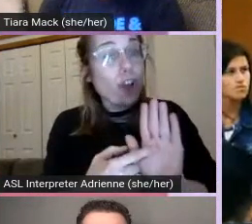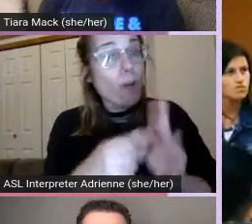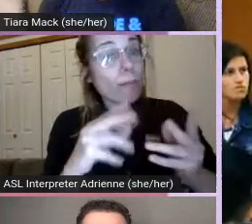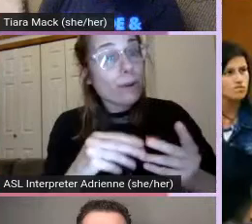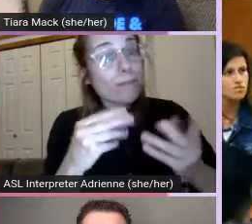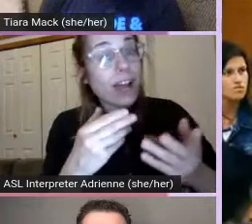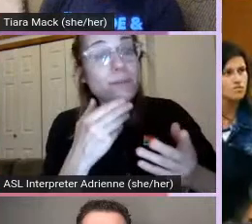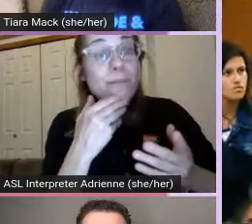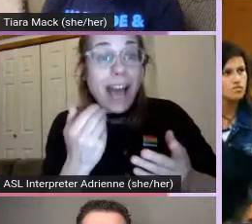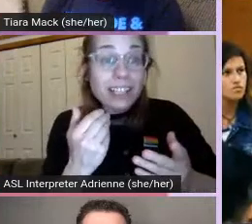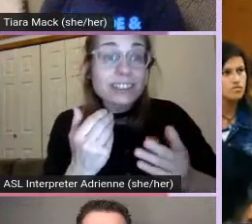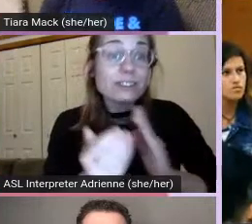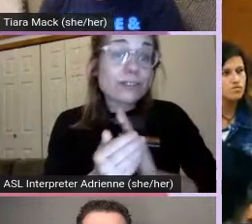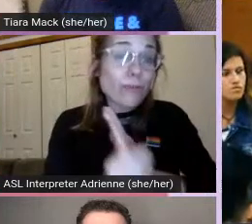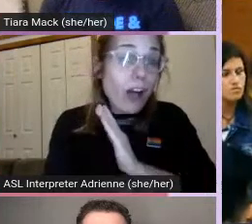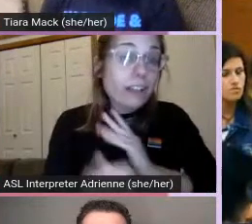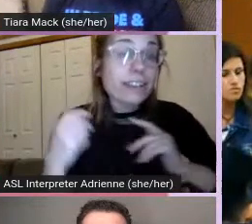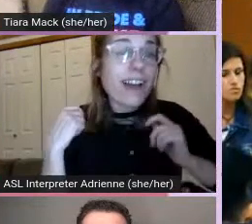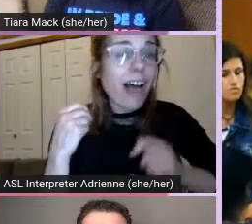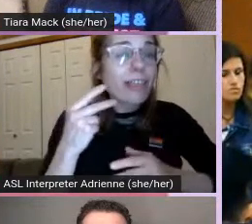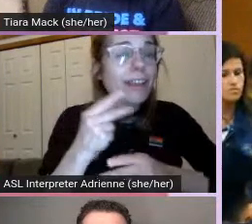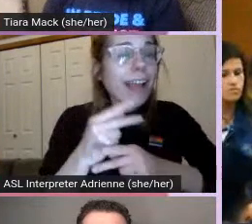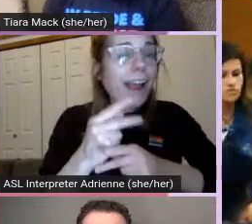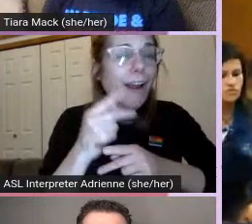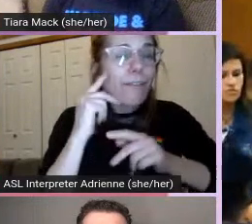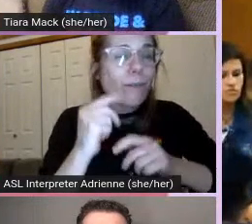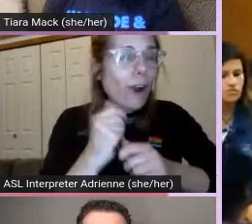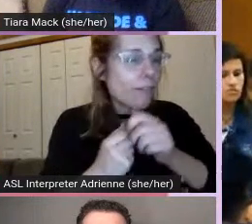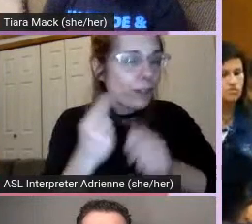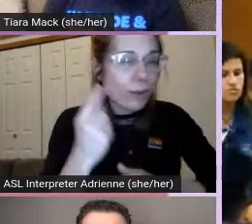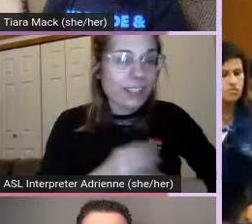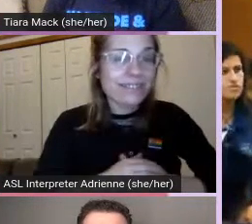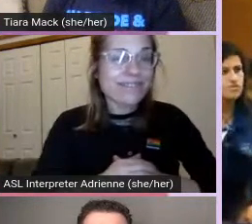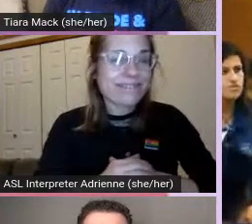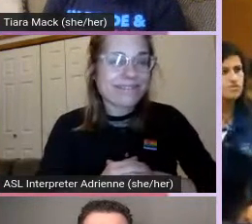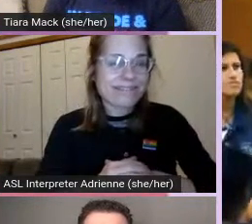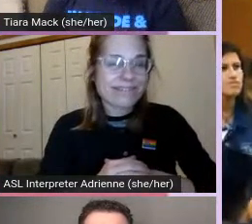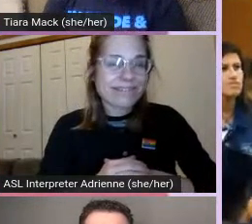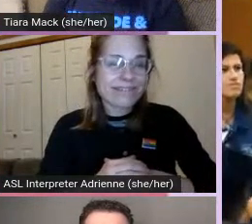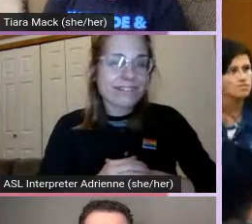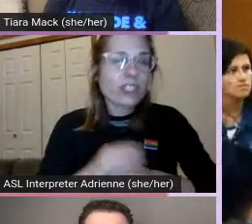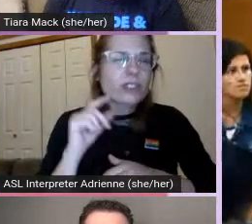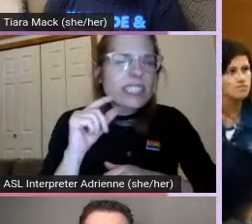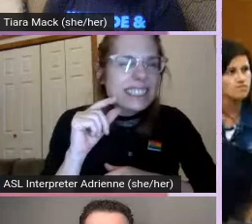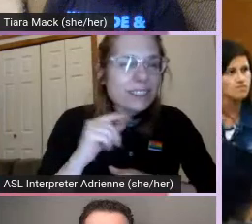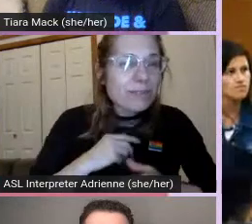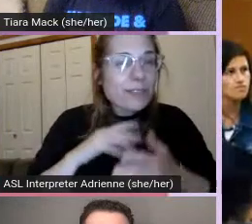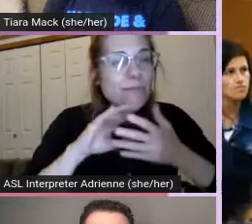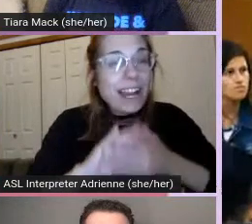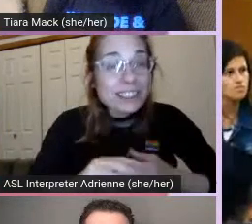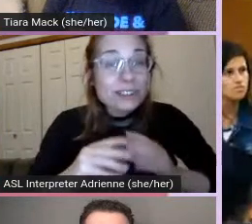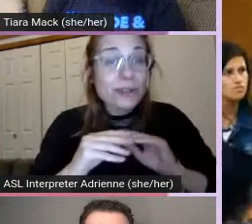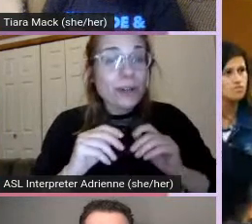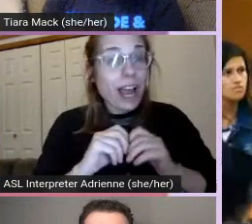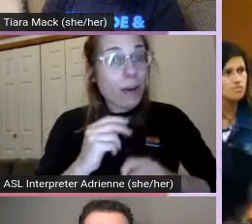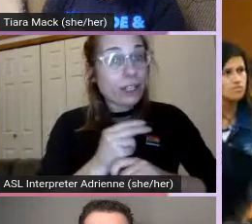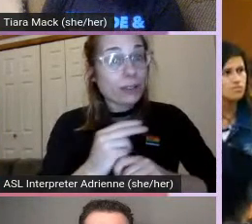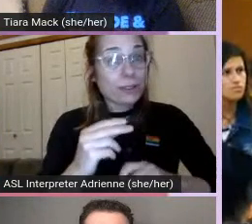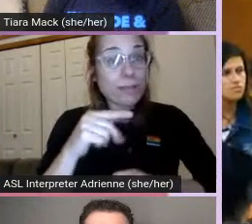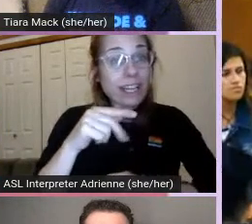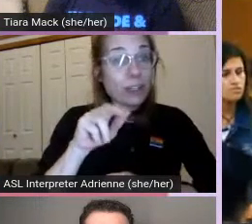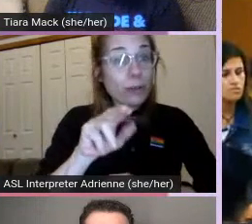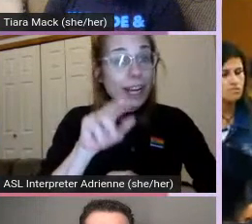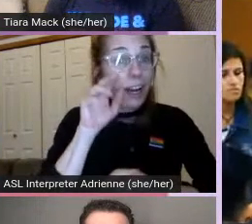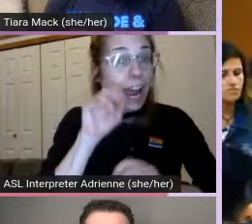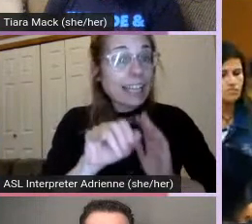So that's a little bit about my story and how I use my queer identity to advocate for issues that